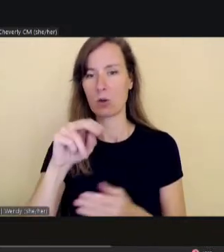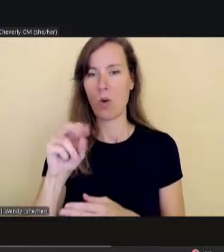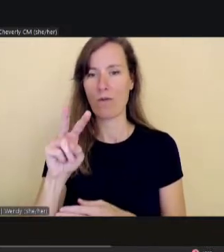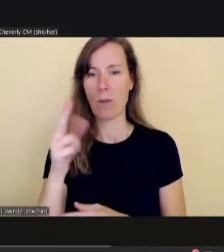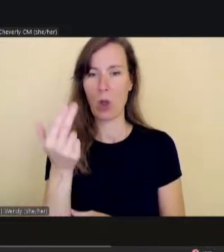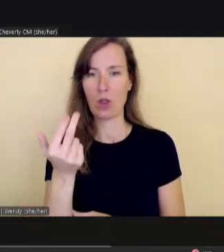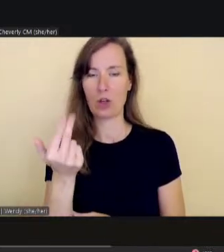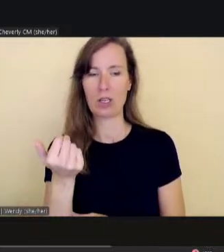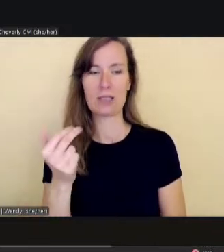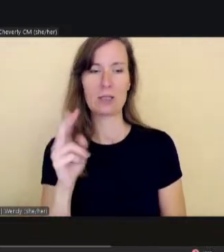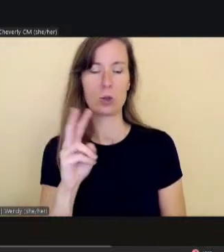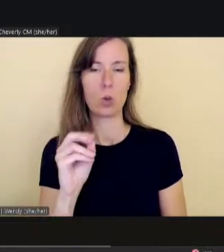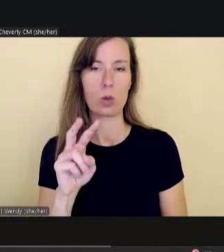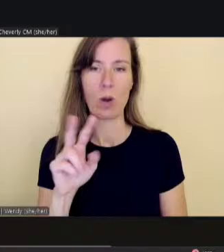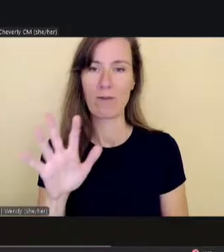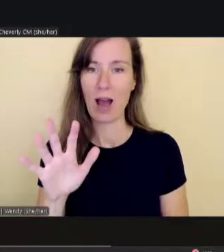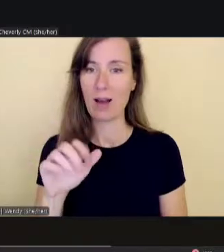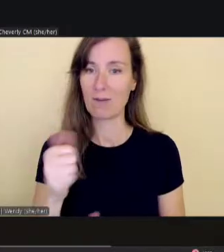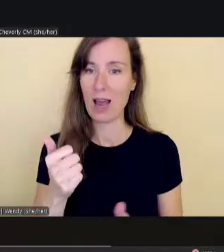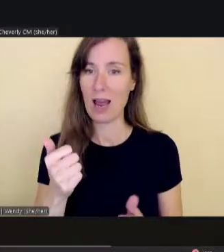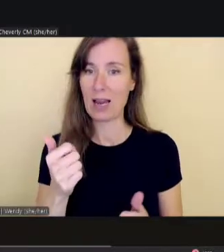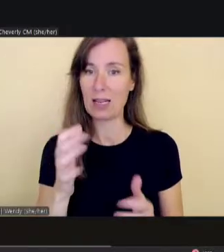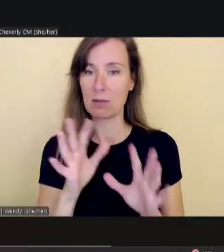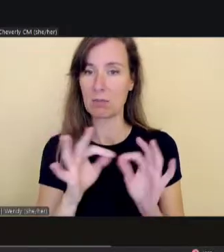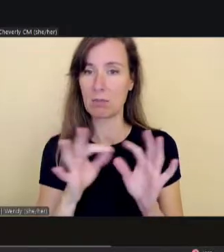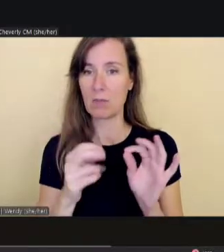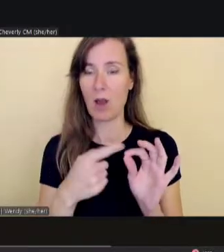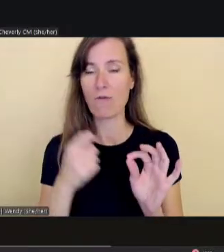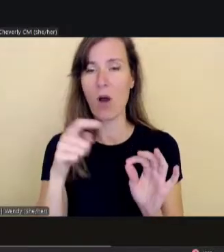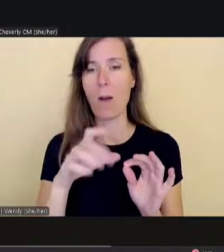Council on this proclamation?